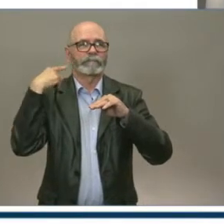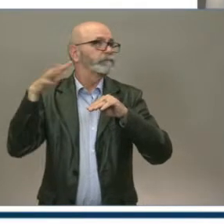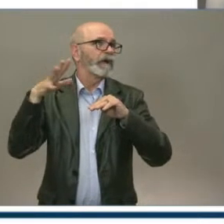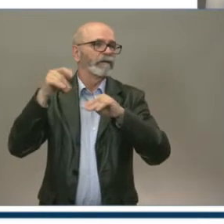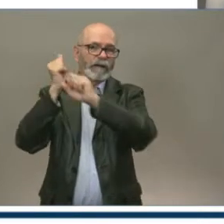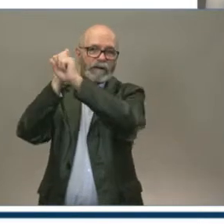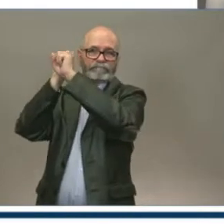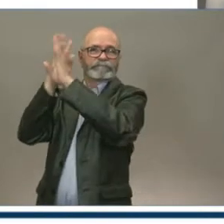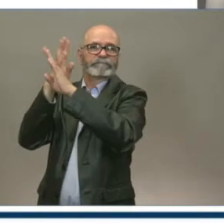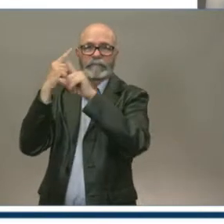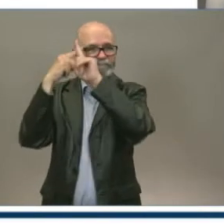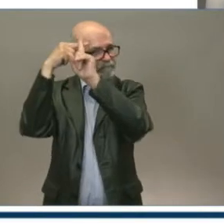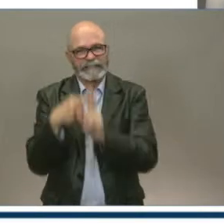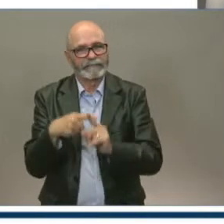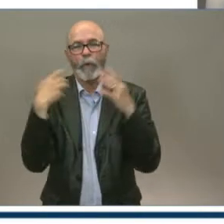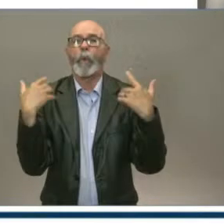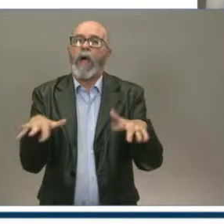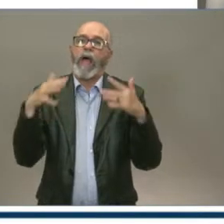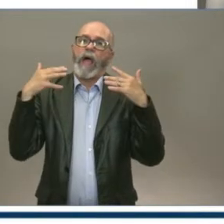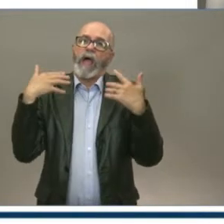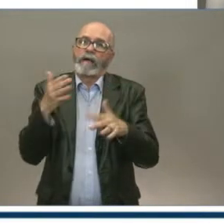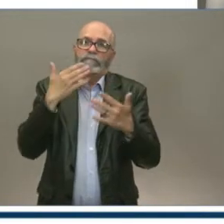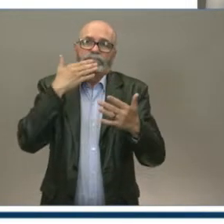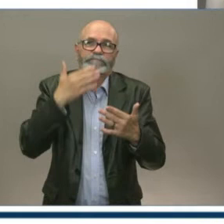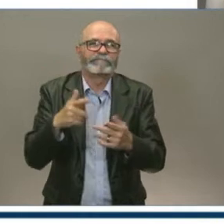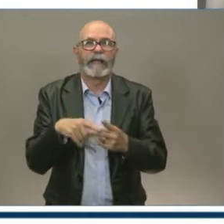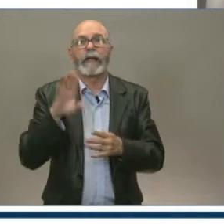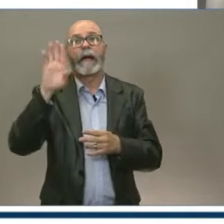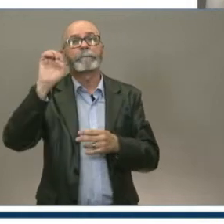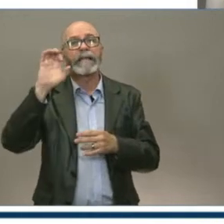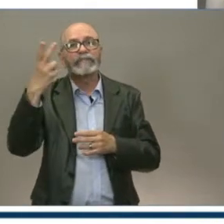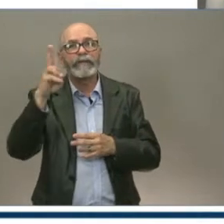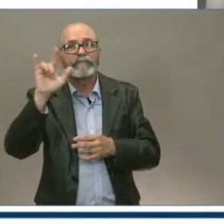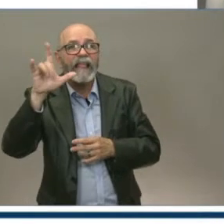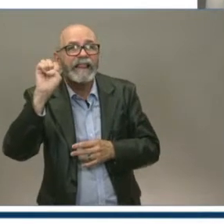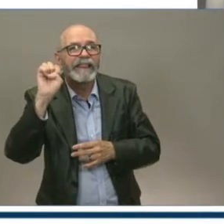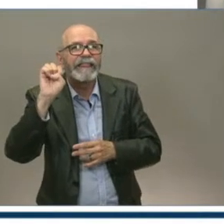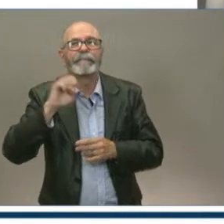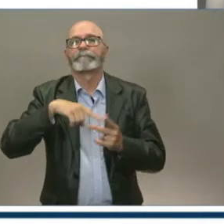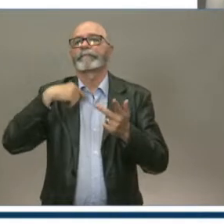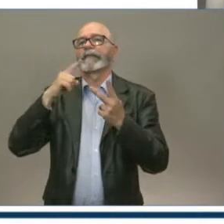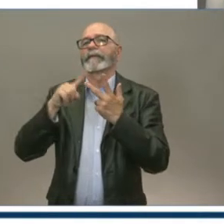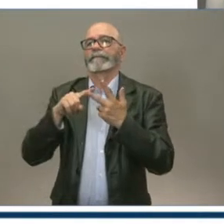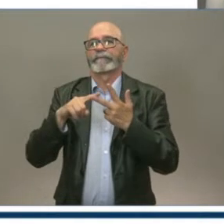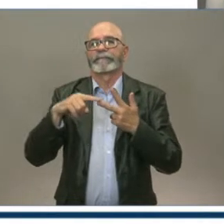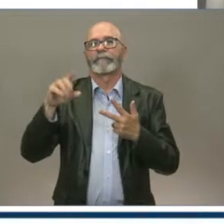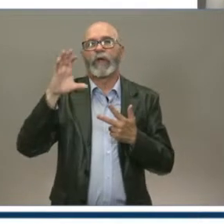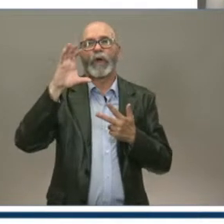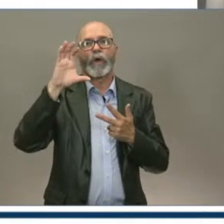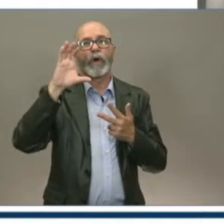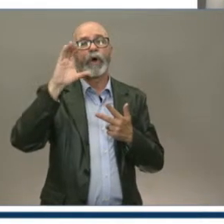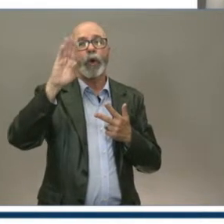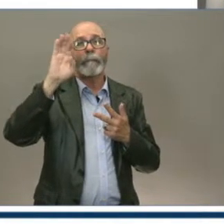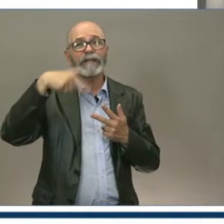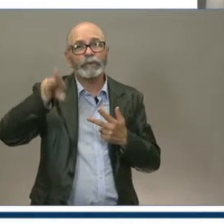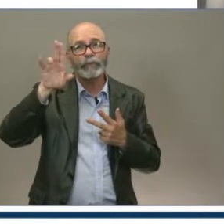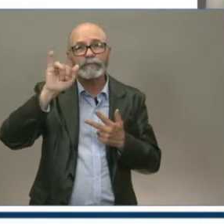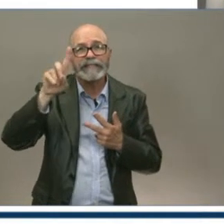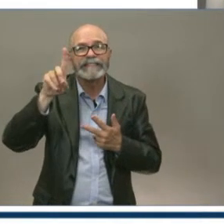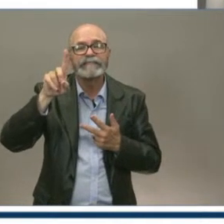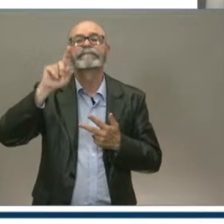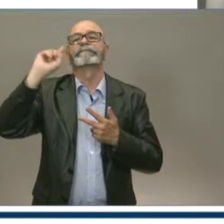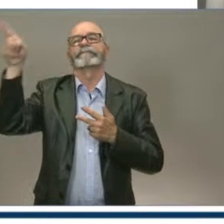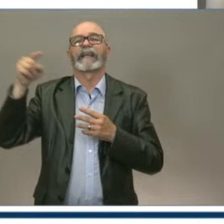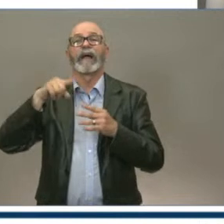of Upper Hammonds Plains, Beachville, Lucasville, and Cobequid Road, and fantastic volunteers from the African Nova Scotian